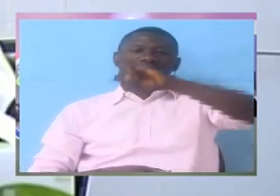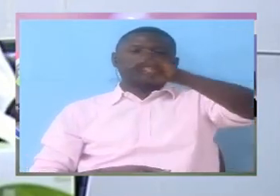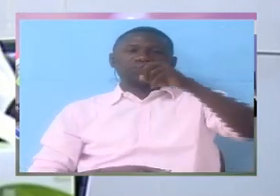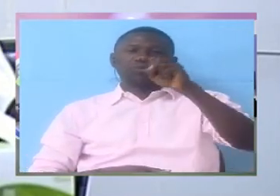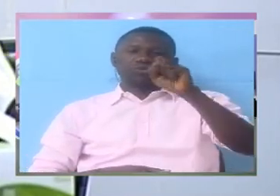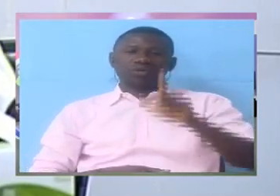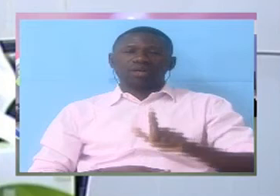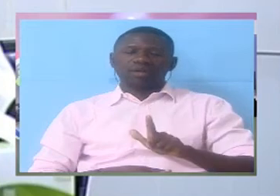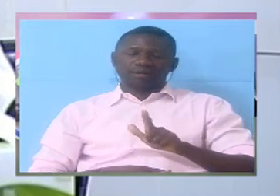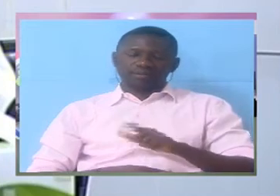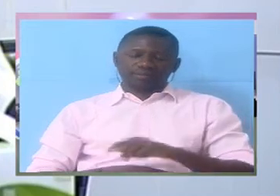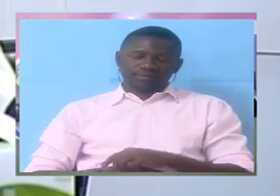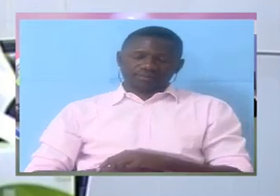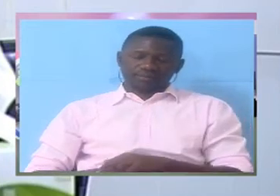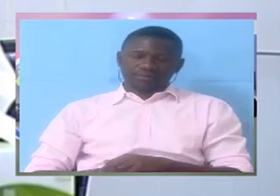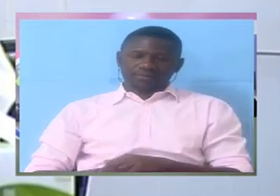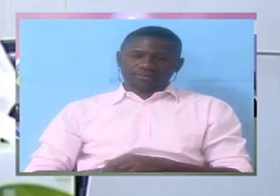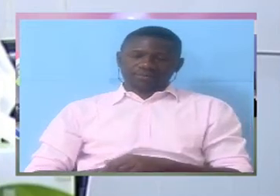fulo.